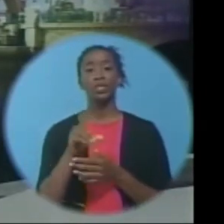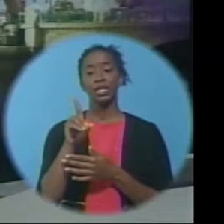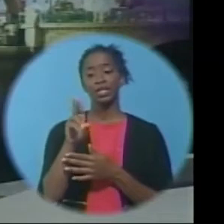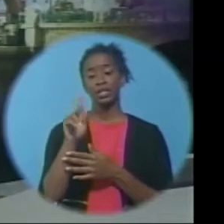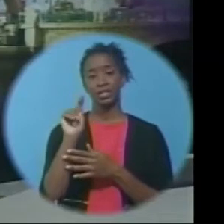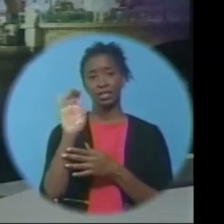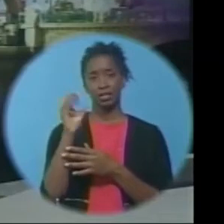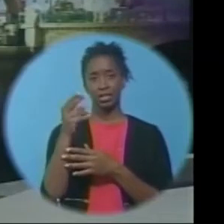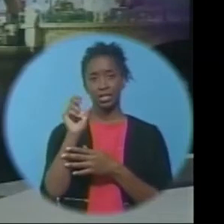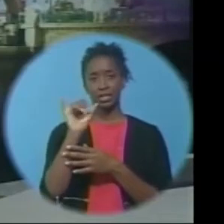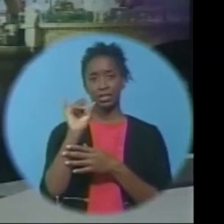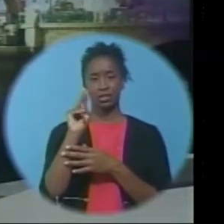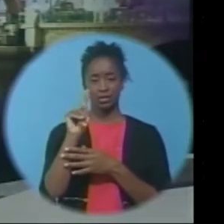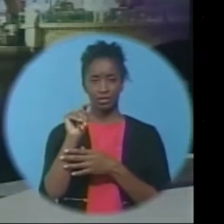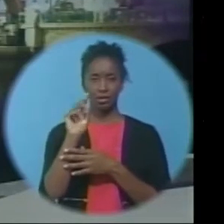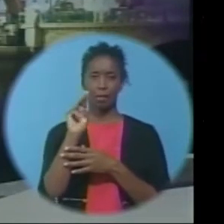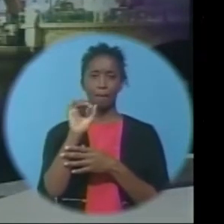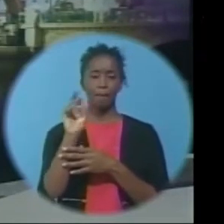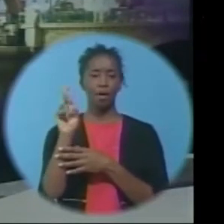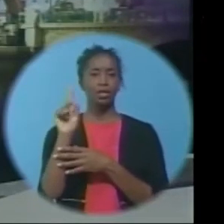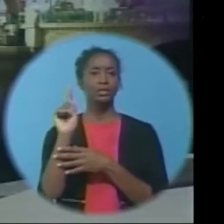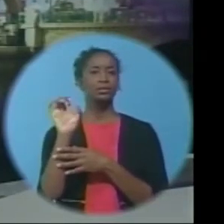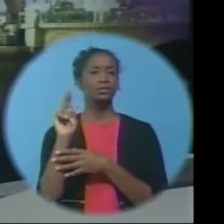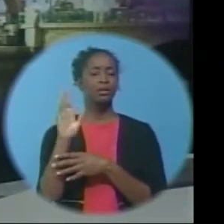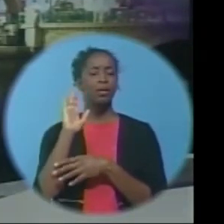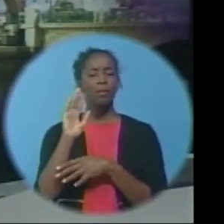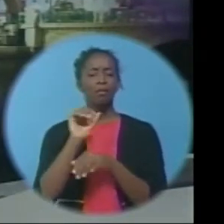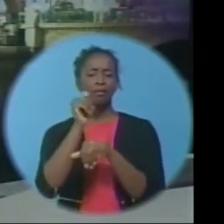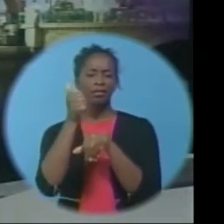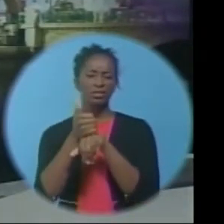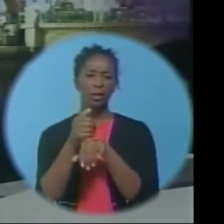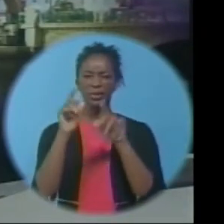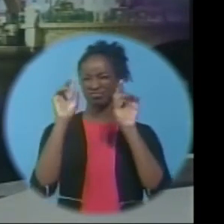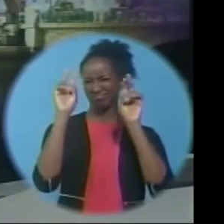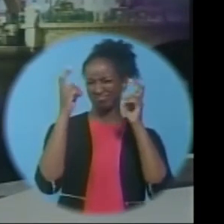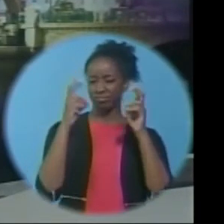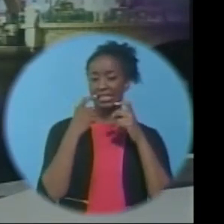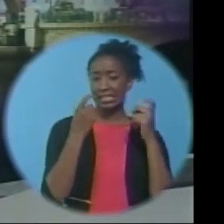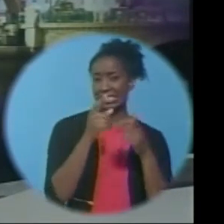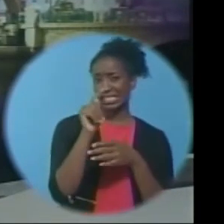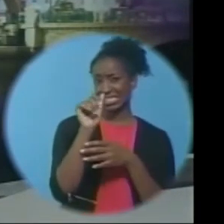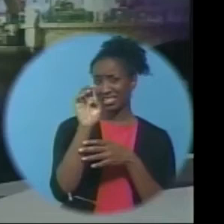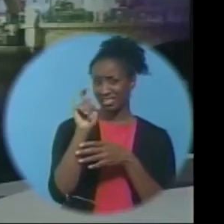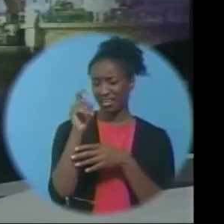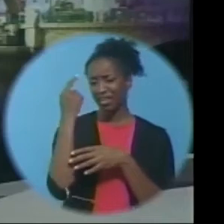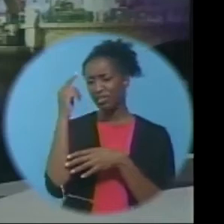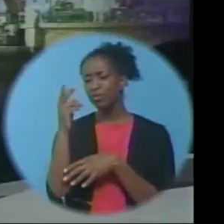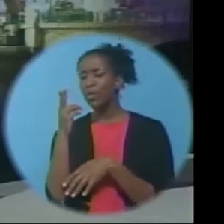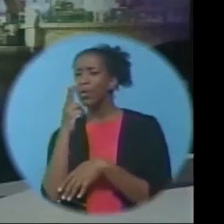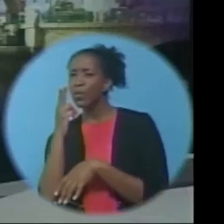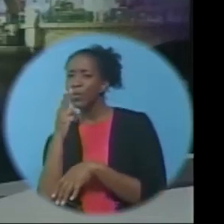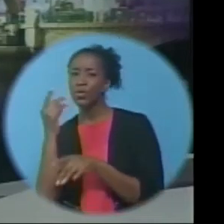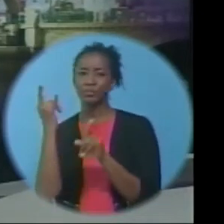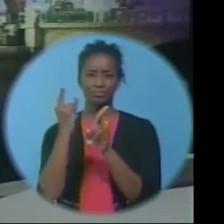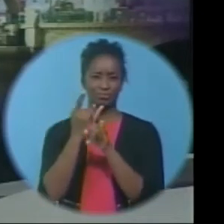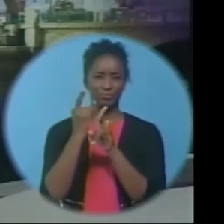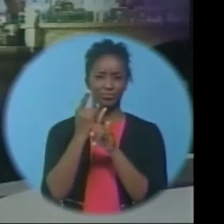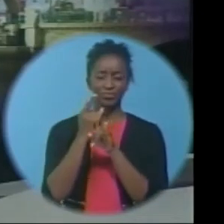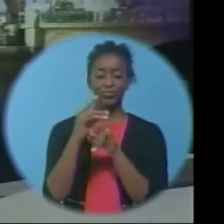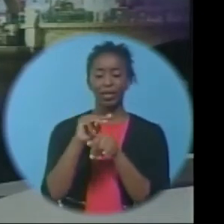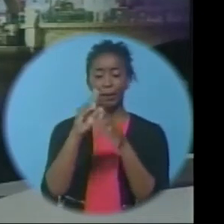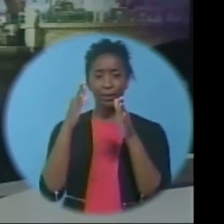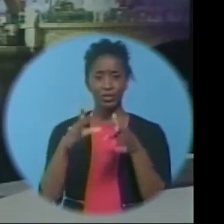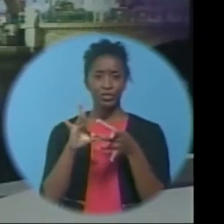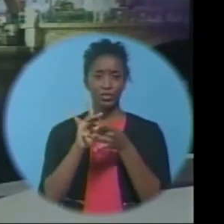is considering implementing a sin tax on cigarettes, tobacco and alcohol. Minister of Health ML Lee says it's in an effort to help